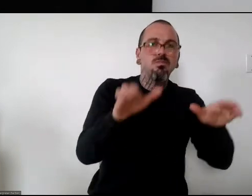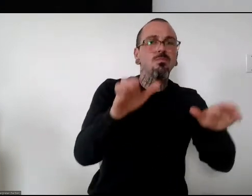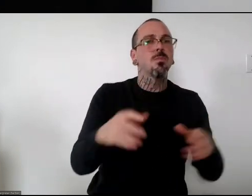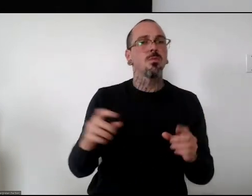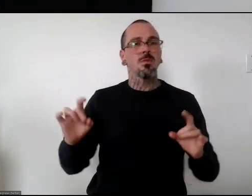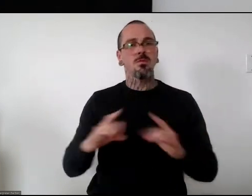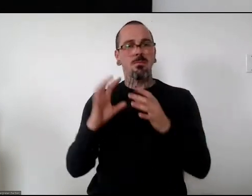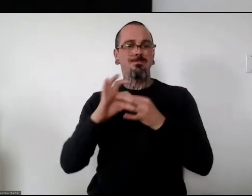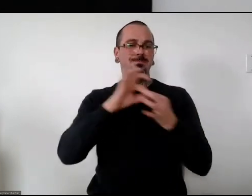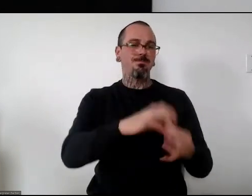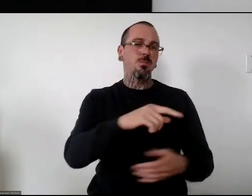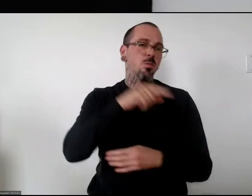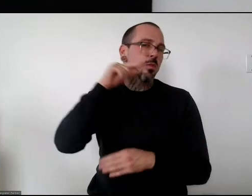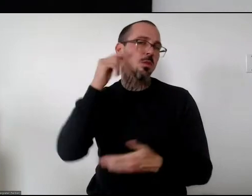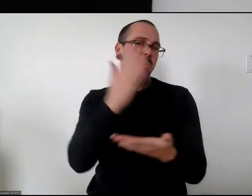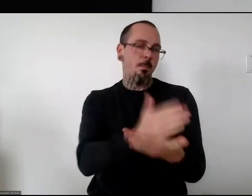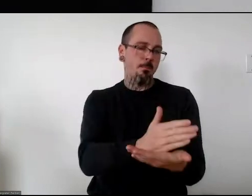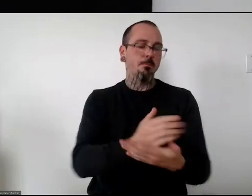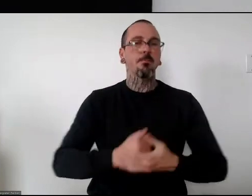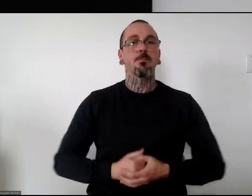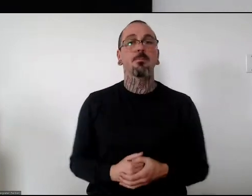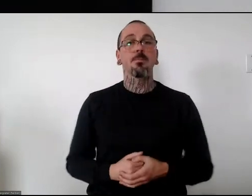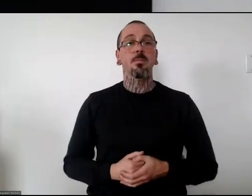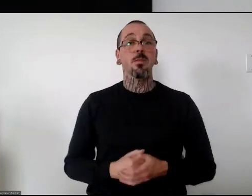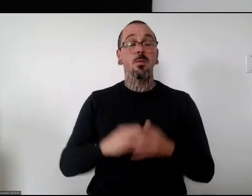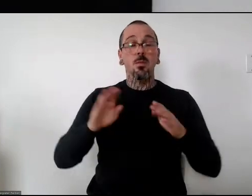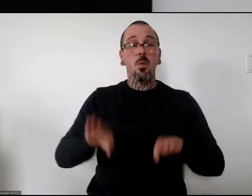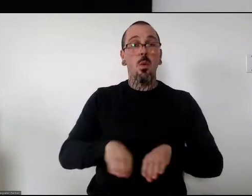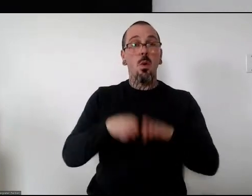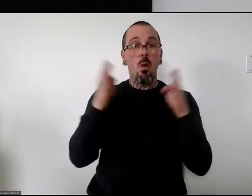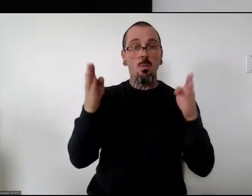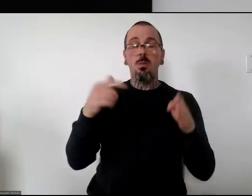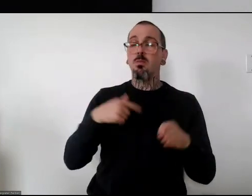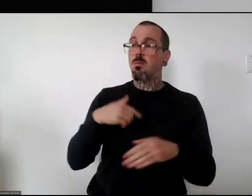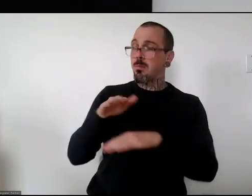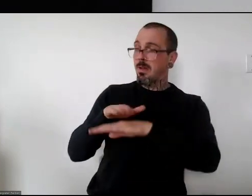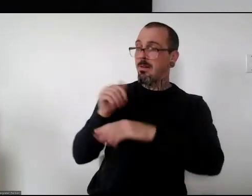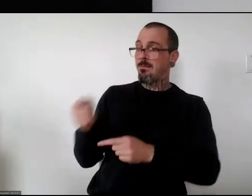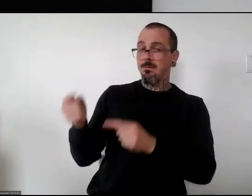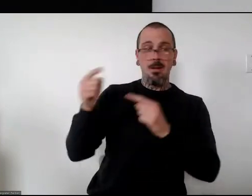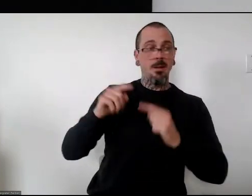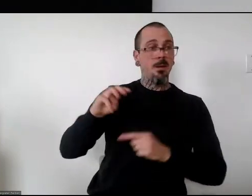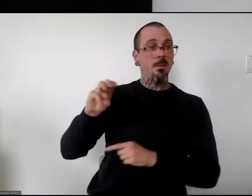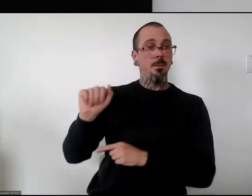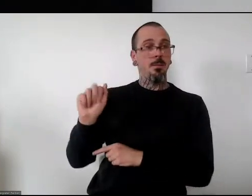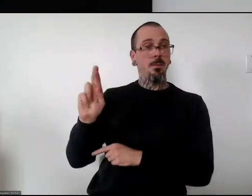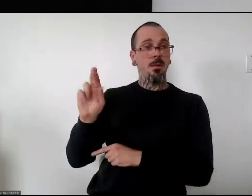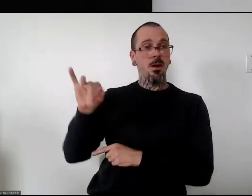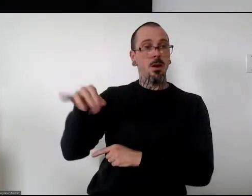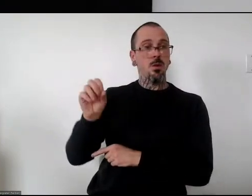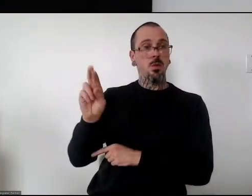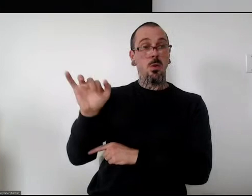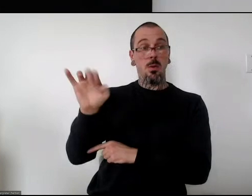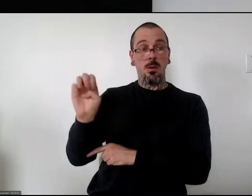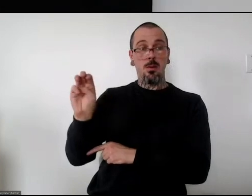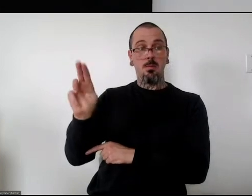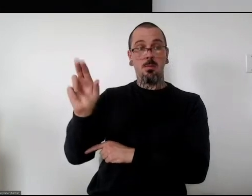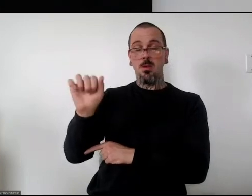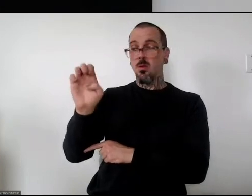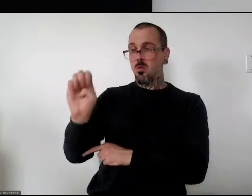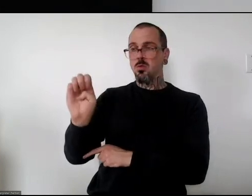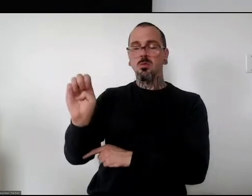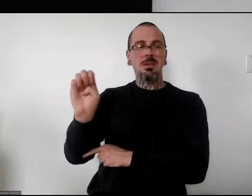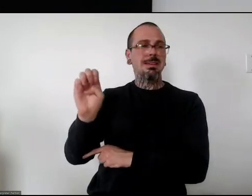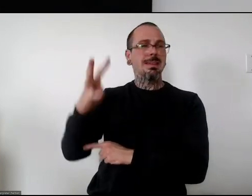Mi'kmaq Elder Marjorie Muse. Marjorie Muse sits on the Elders Advisory Board with Empowering Indigenous Women for Stronger